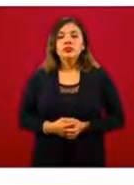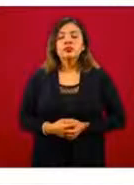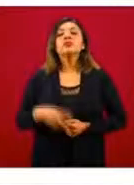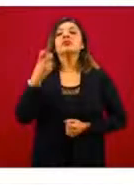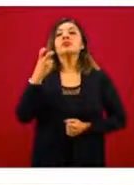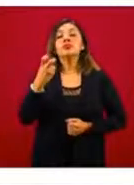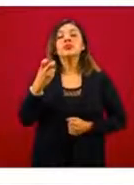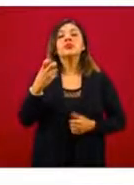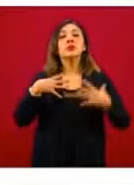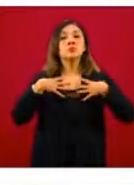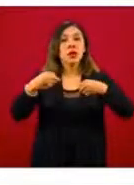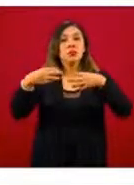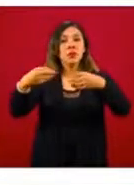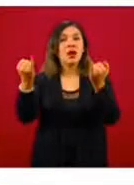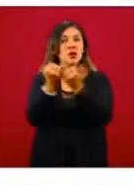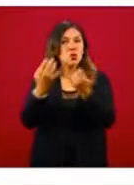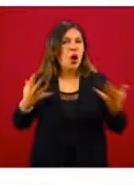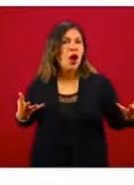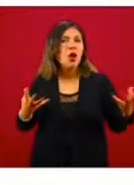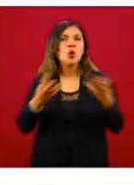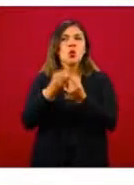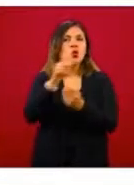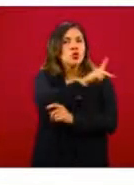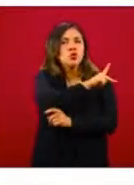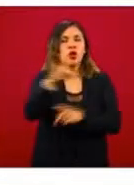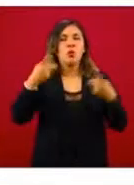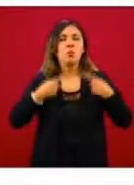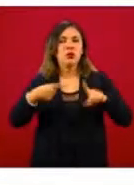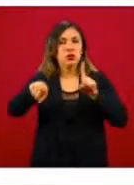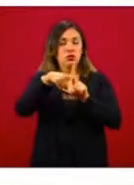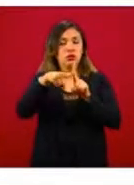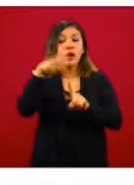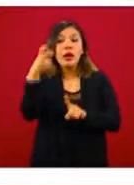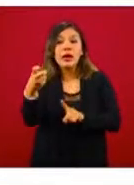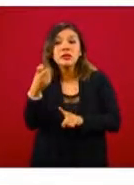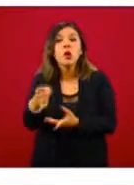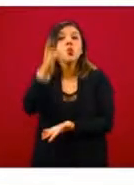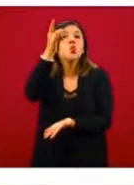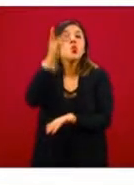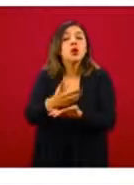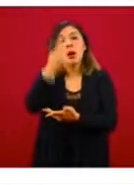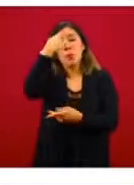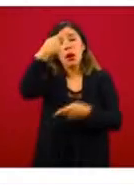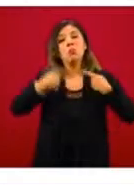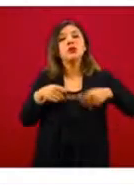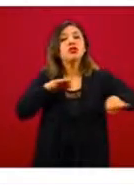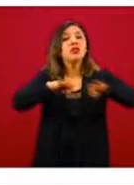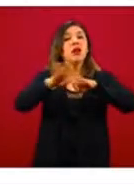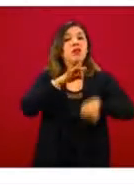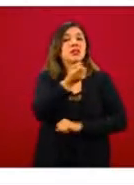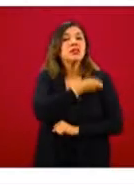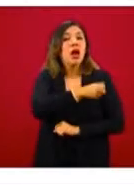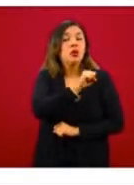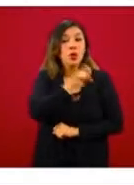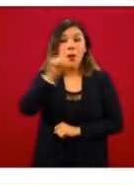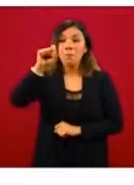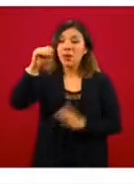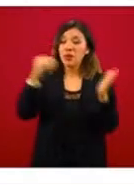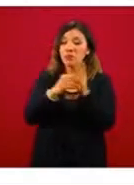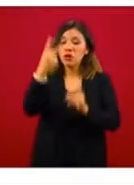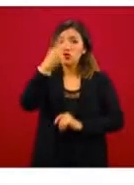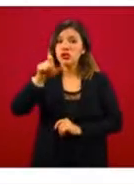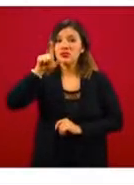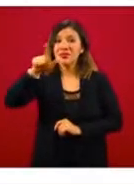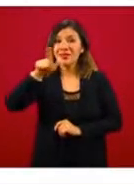the epi curve, just as we normally see for cumulative cases confirmed, but this is only for healthcare